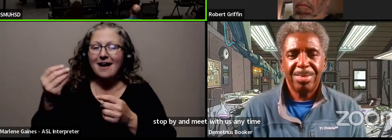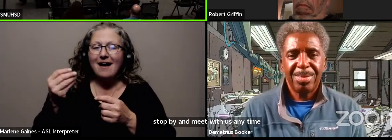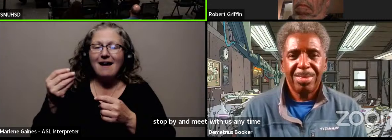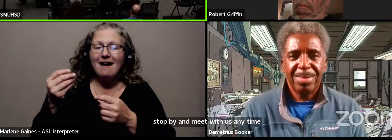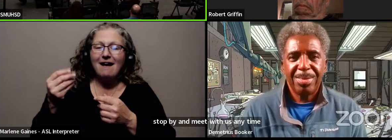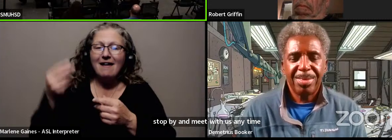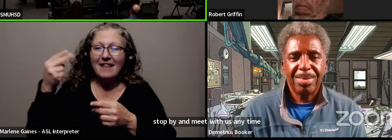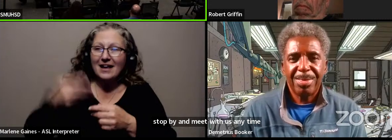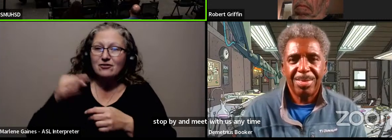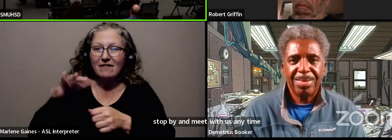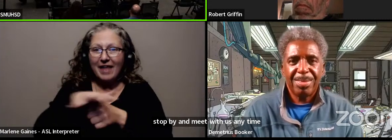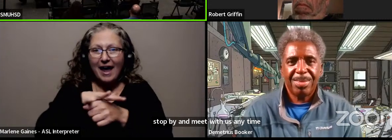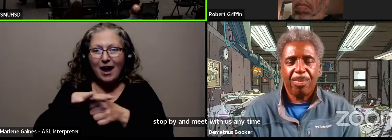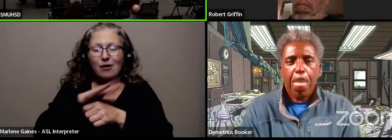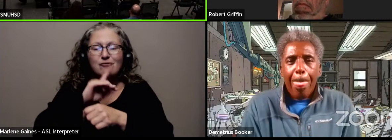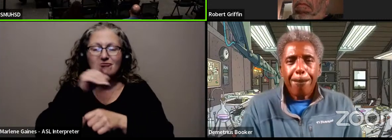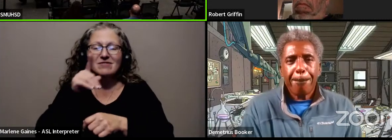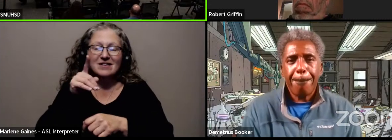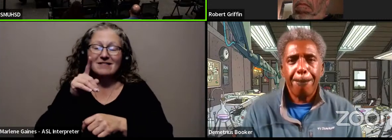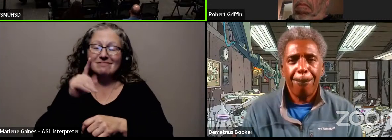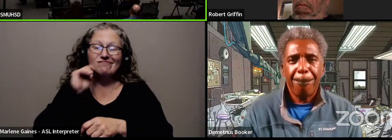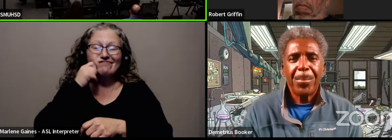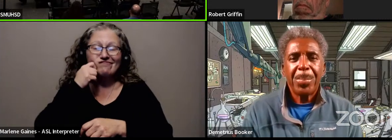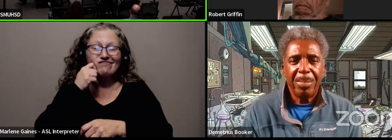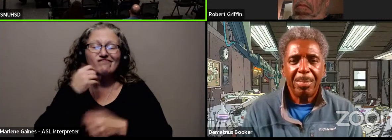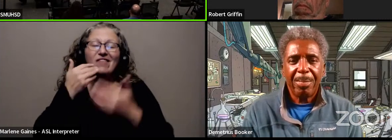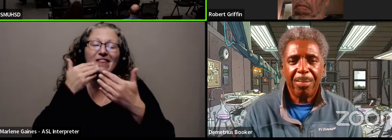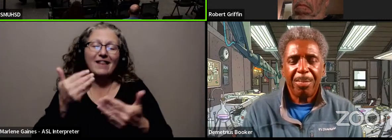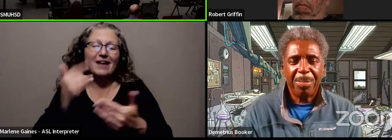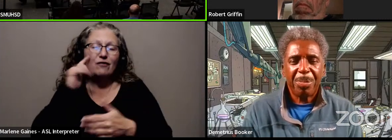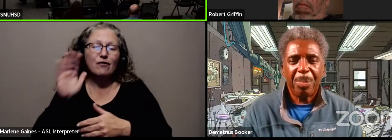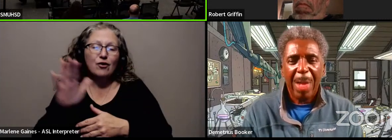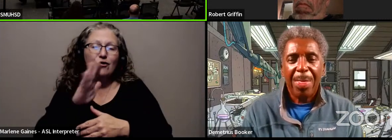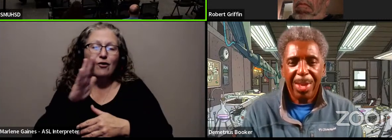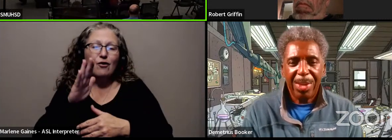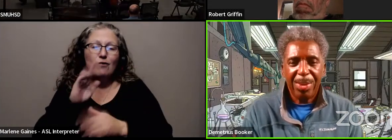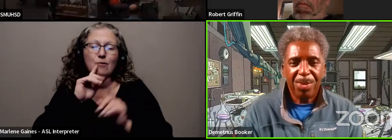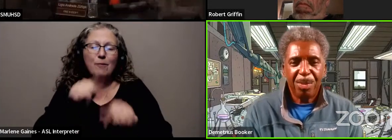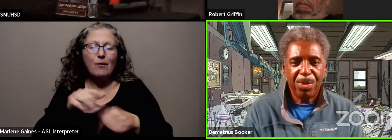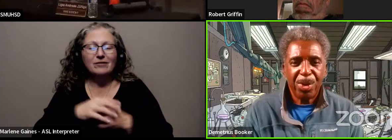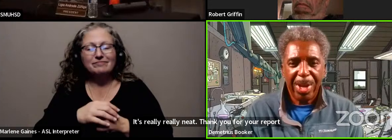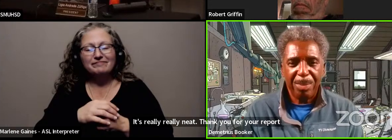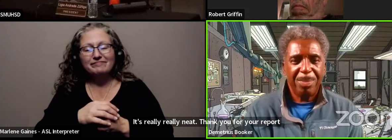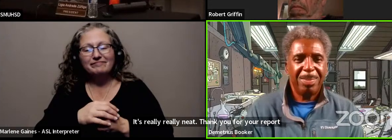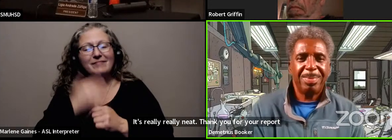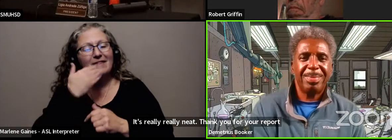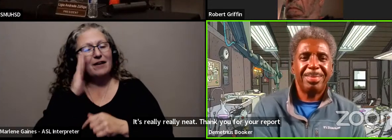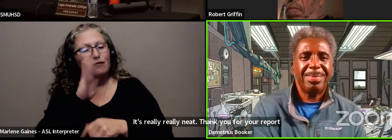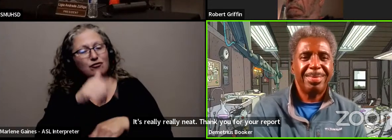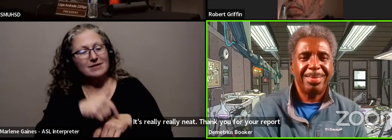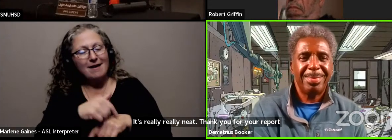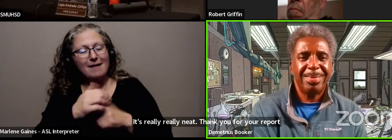in the history of the area. It's really, really neat. Thank you for your report. Thank you so much for your time.